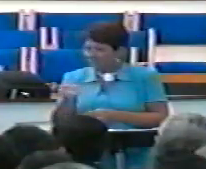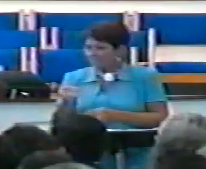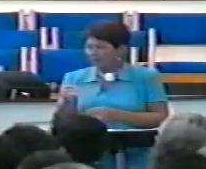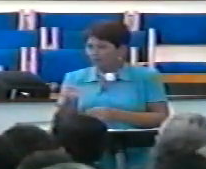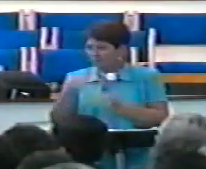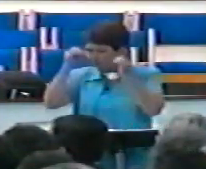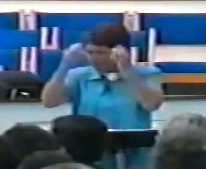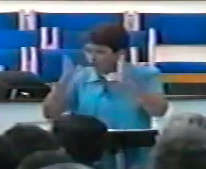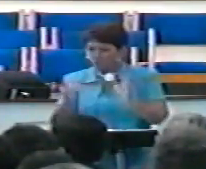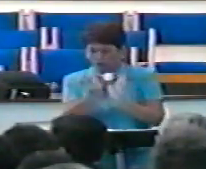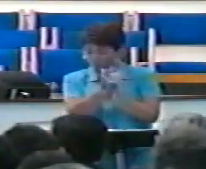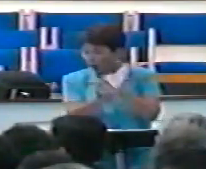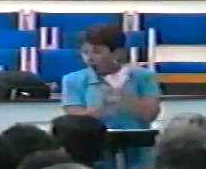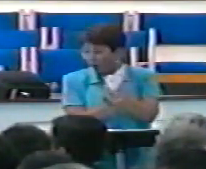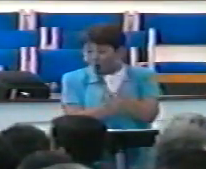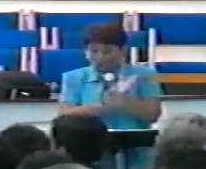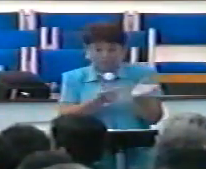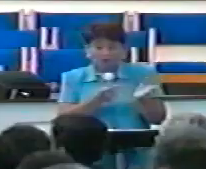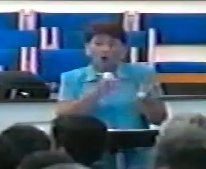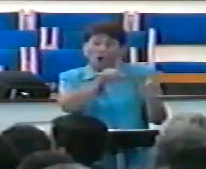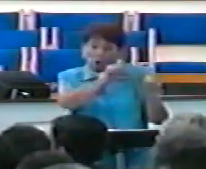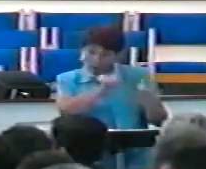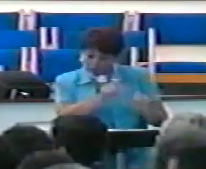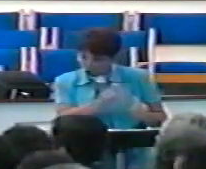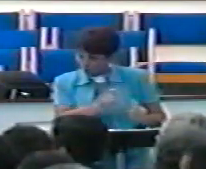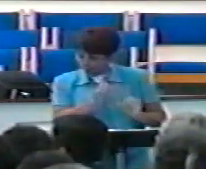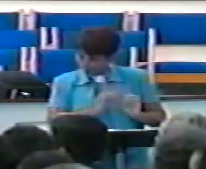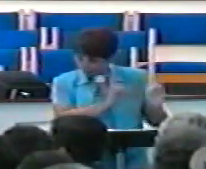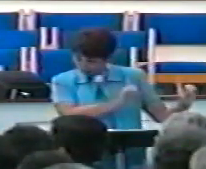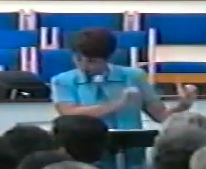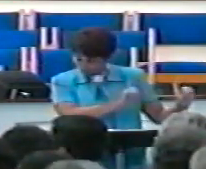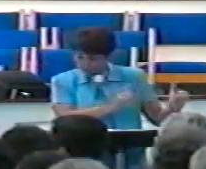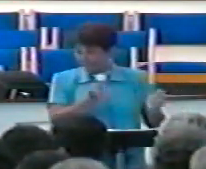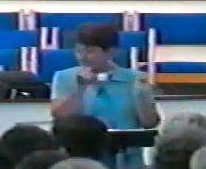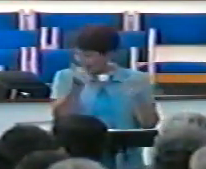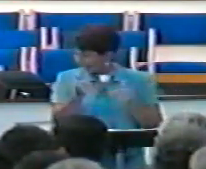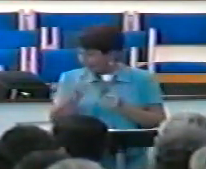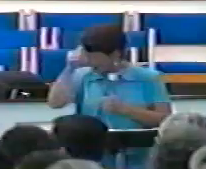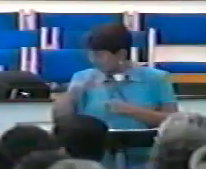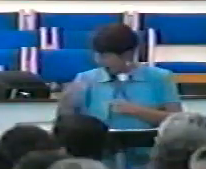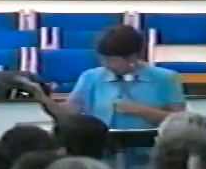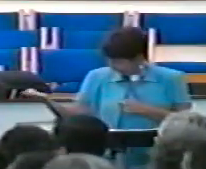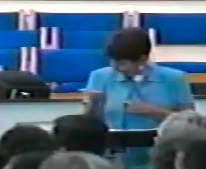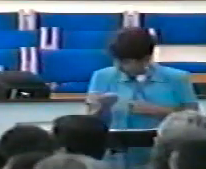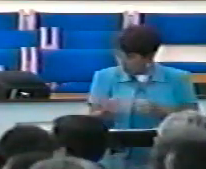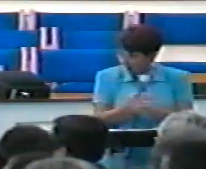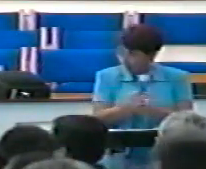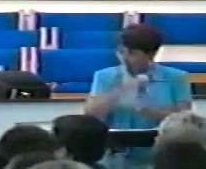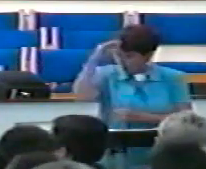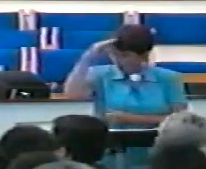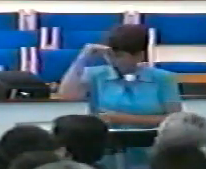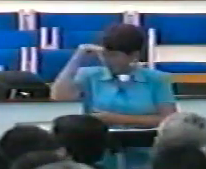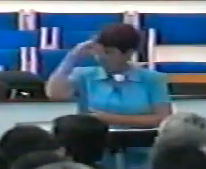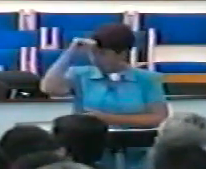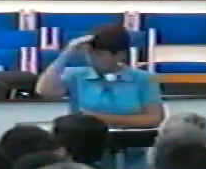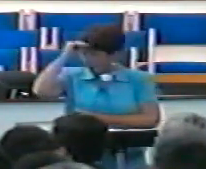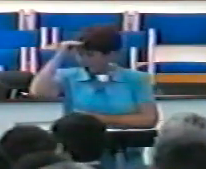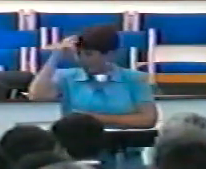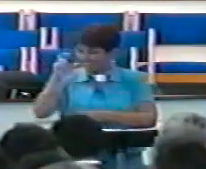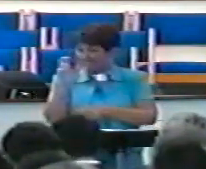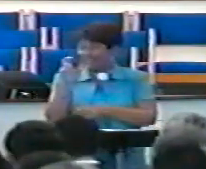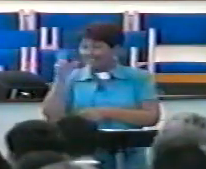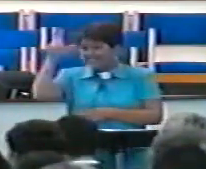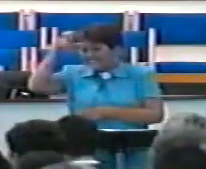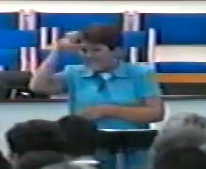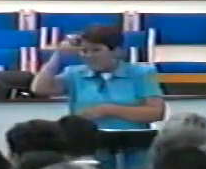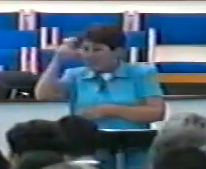this man appeared and he had a boy with him, and this boy was demon possessed. And the situation kind of reminds